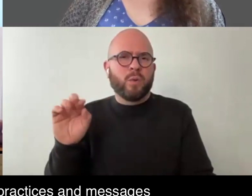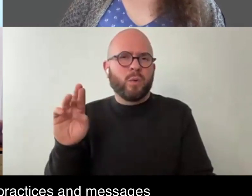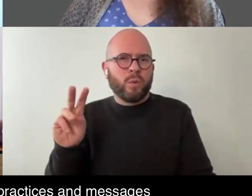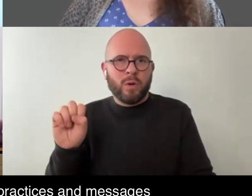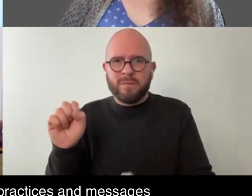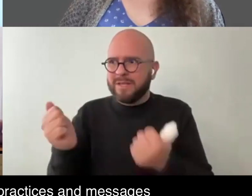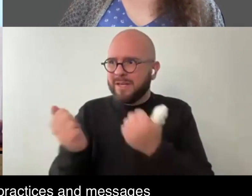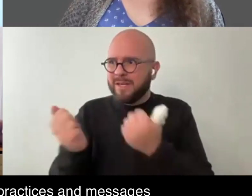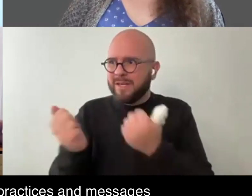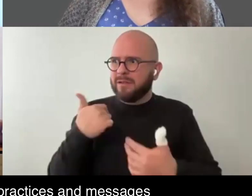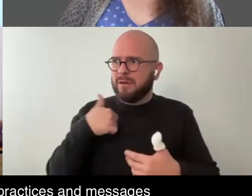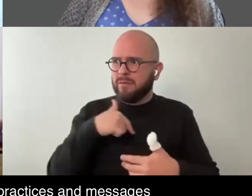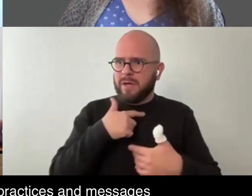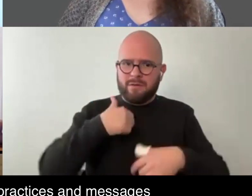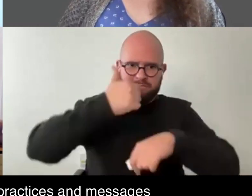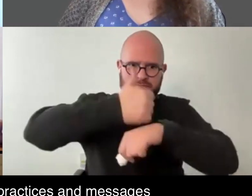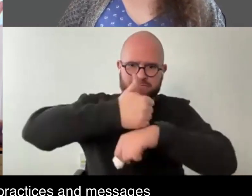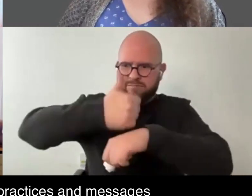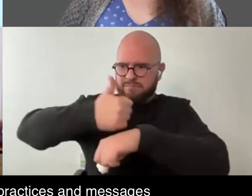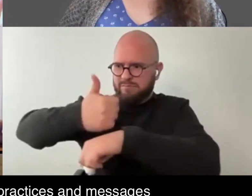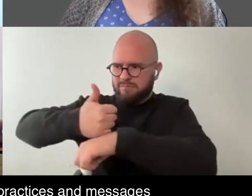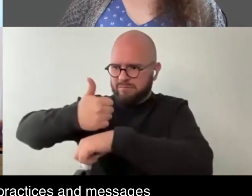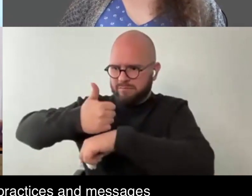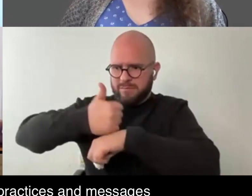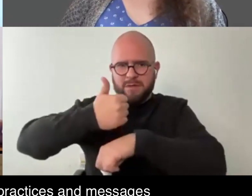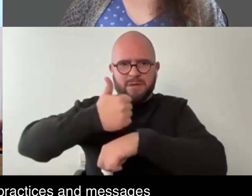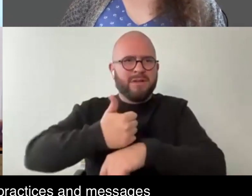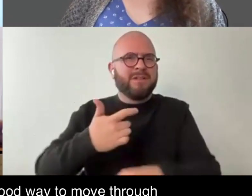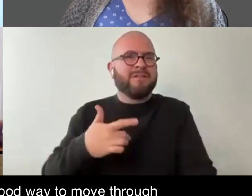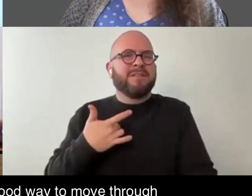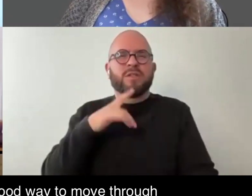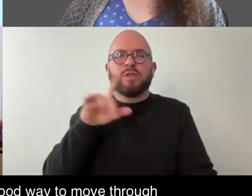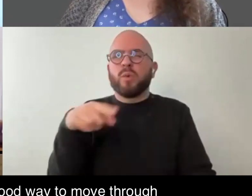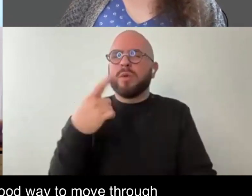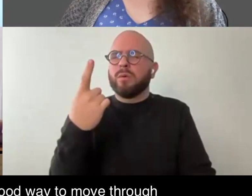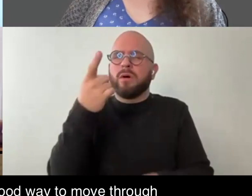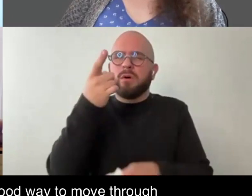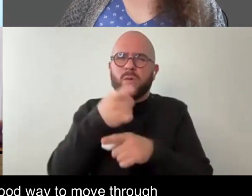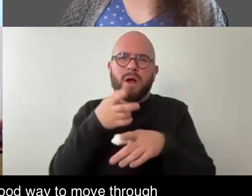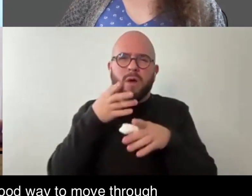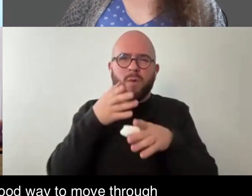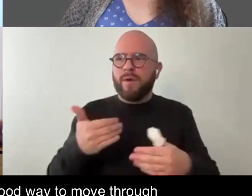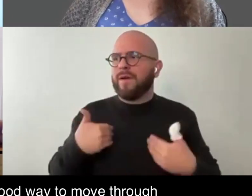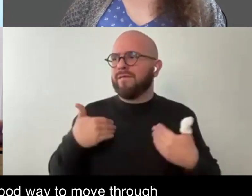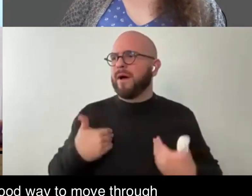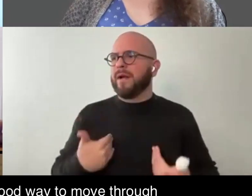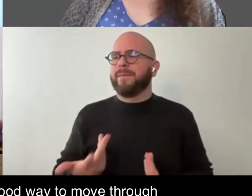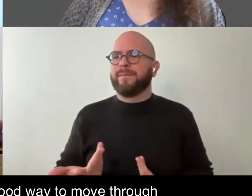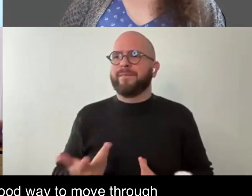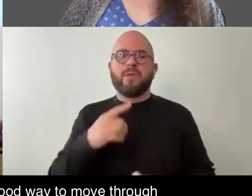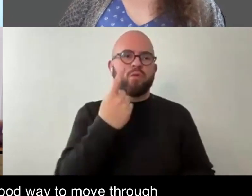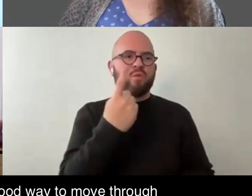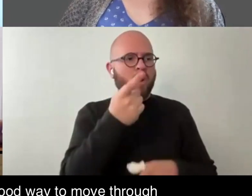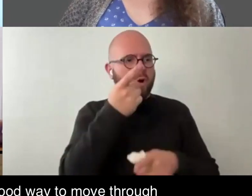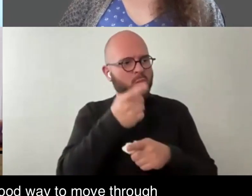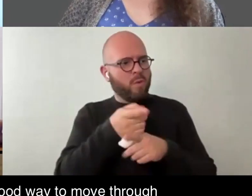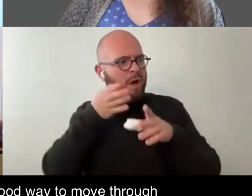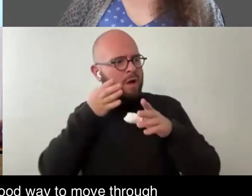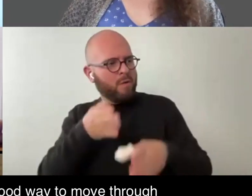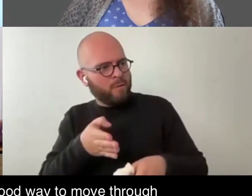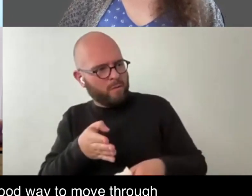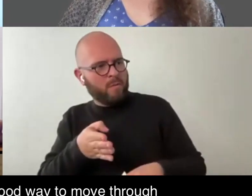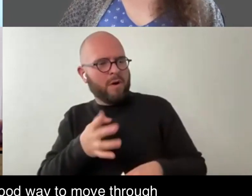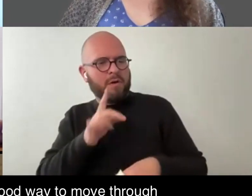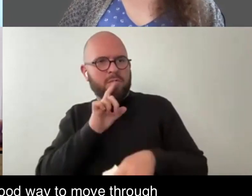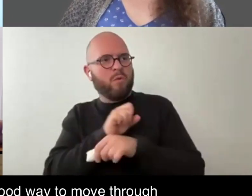practices and messages that insist there's like only one right way to have a body, only one good way to move through